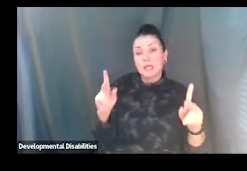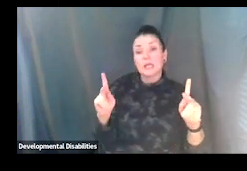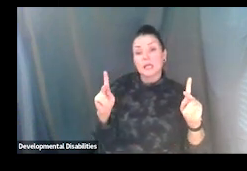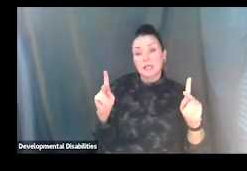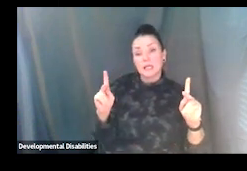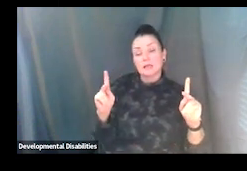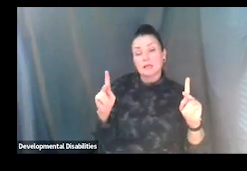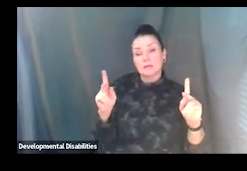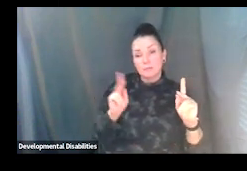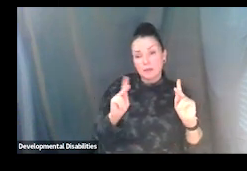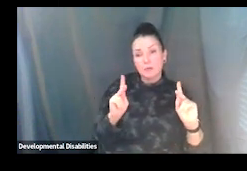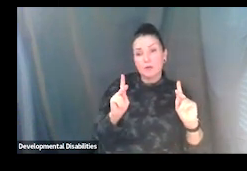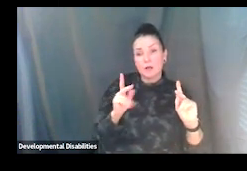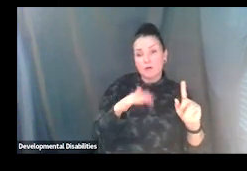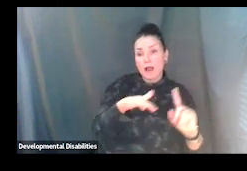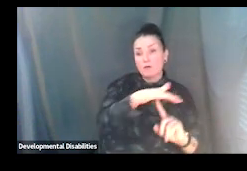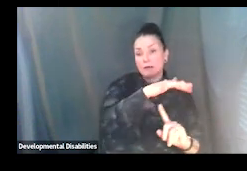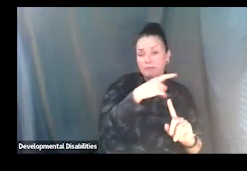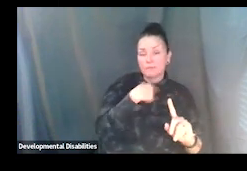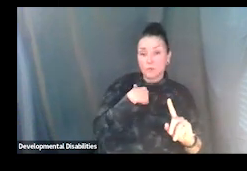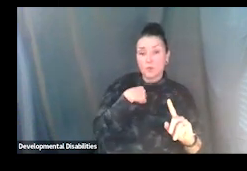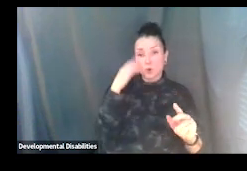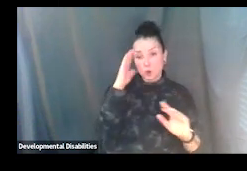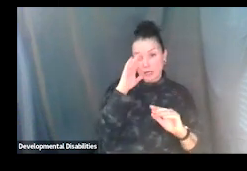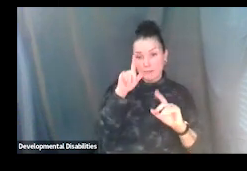4-year-olds and 3-year-olds would you use clonidine over a stimulant?